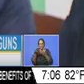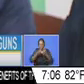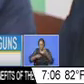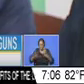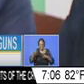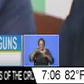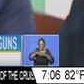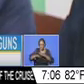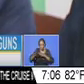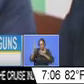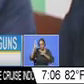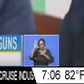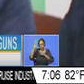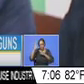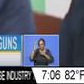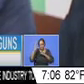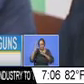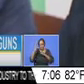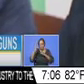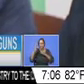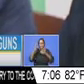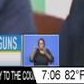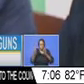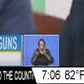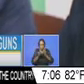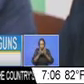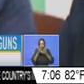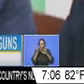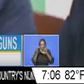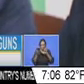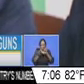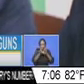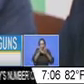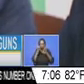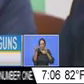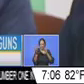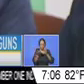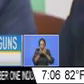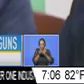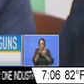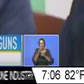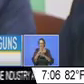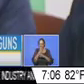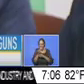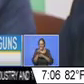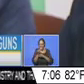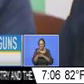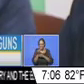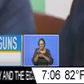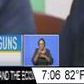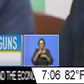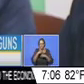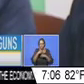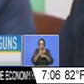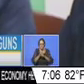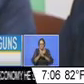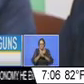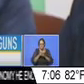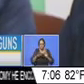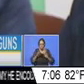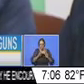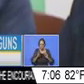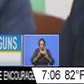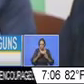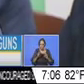Further, more often than not, small arm weapons greatly affect our incidents of homicides on our streets.